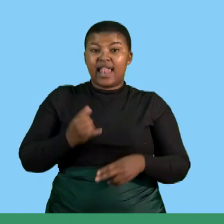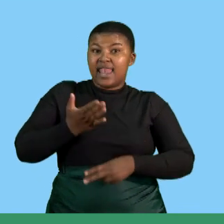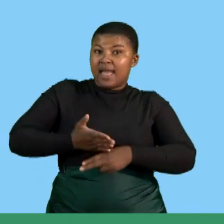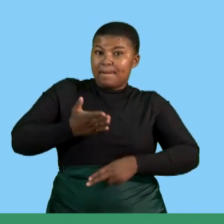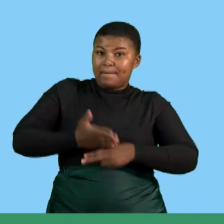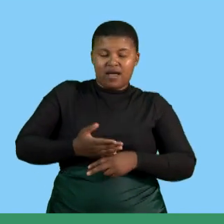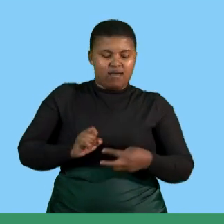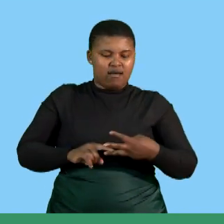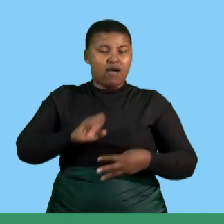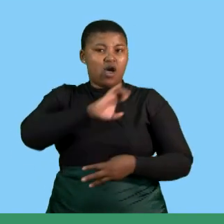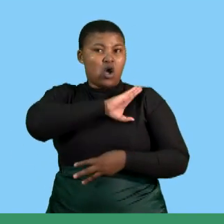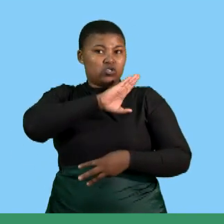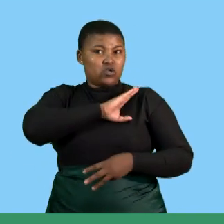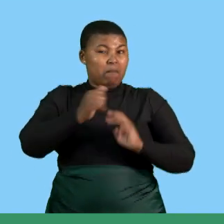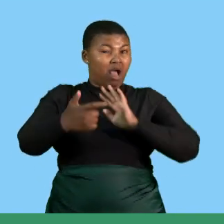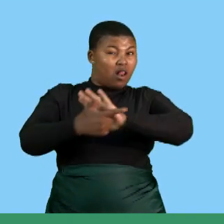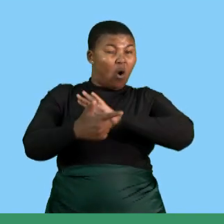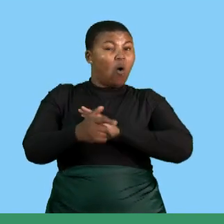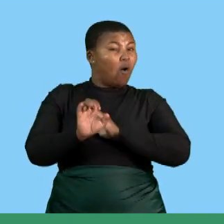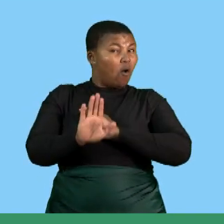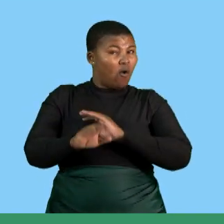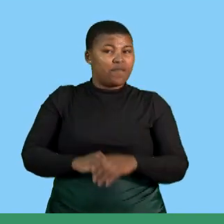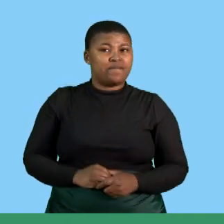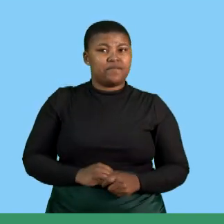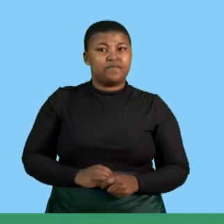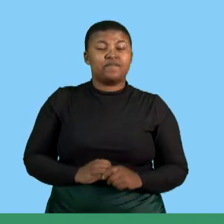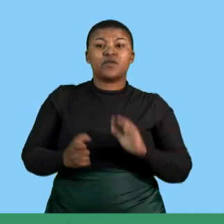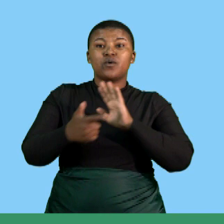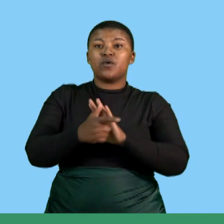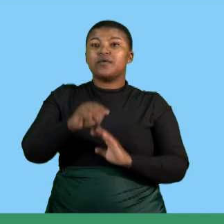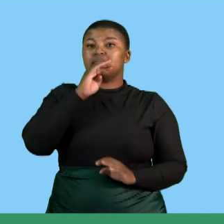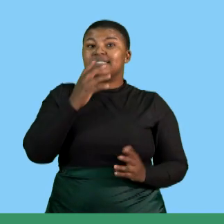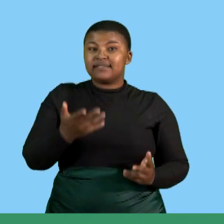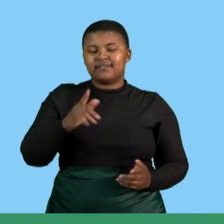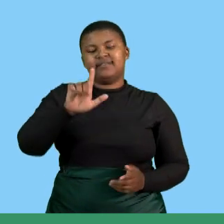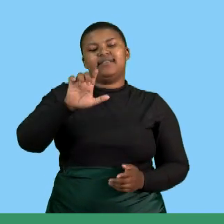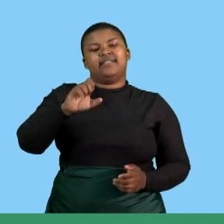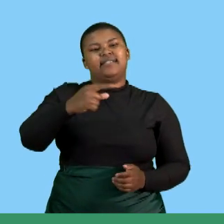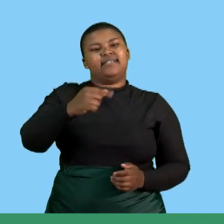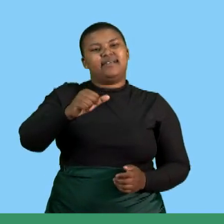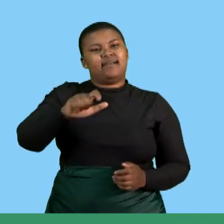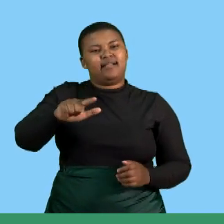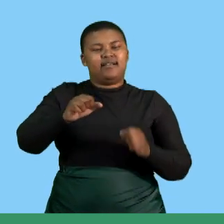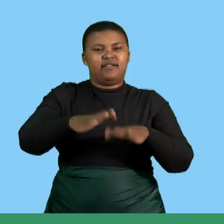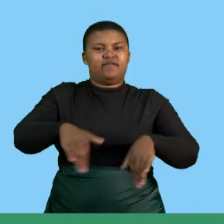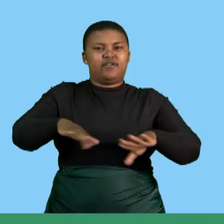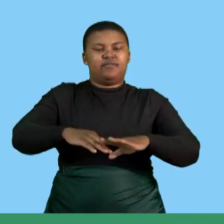business, labor, and consumer laws. Laws, of course, refers